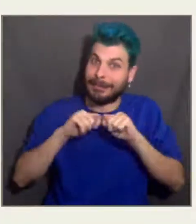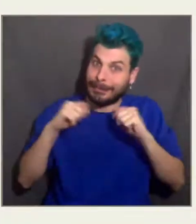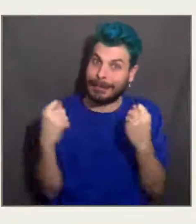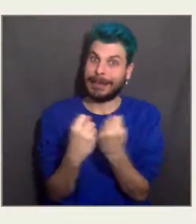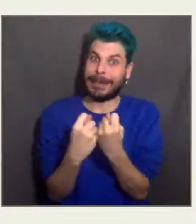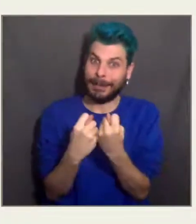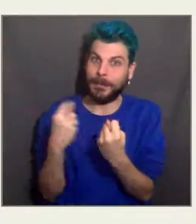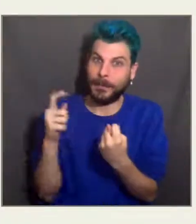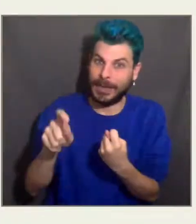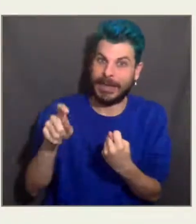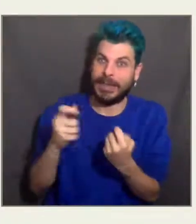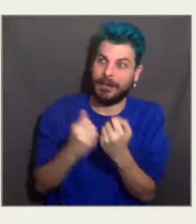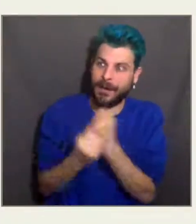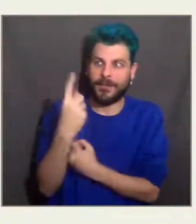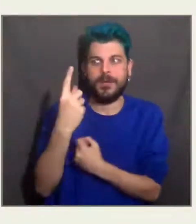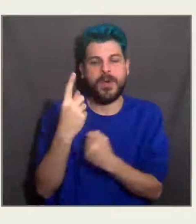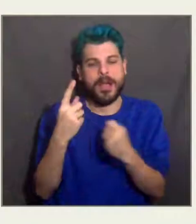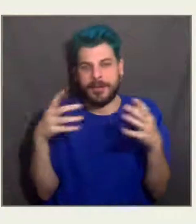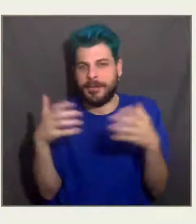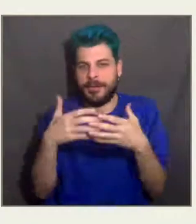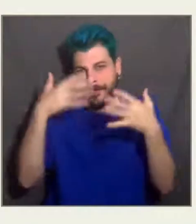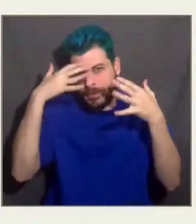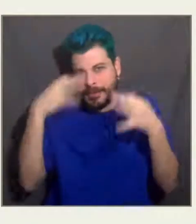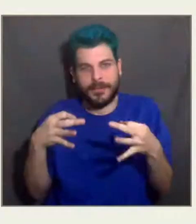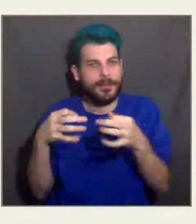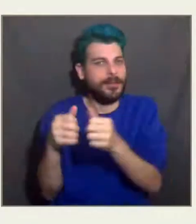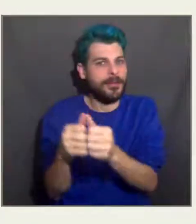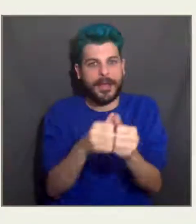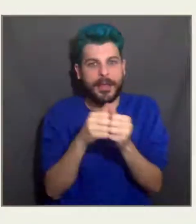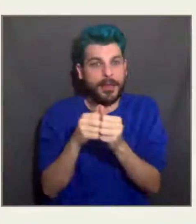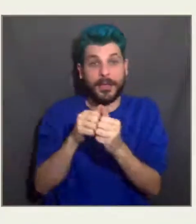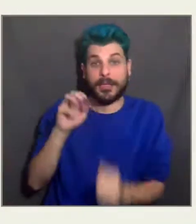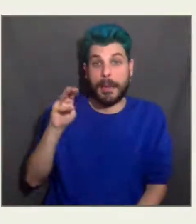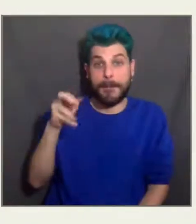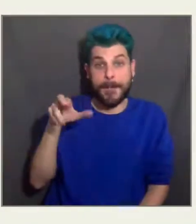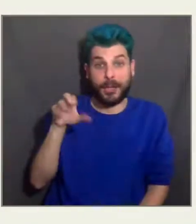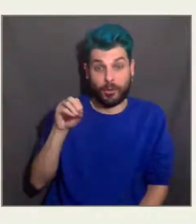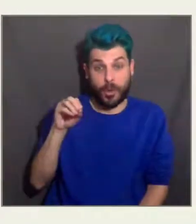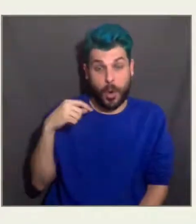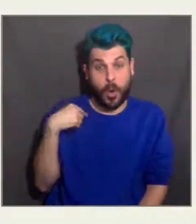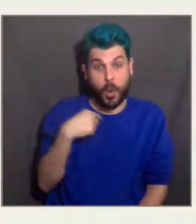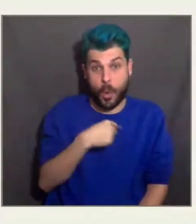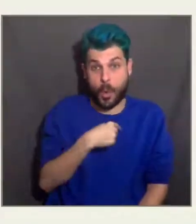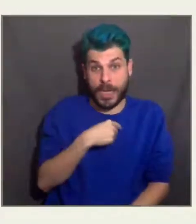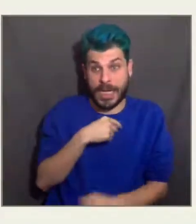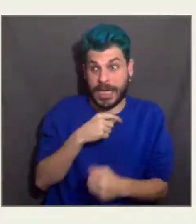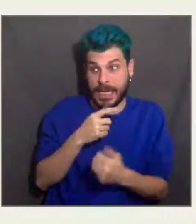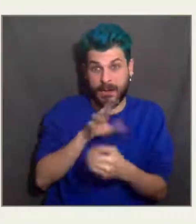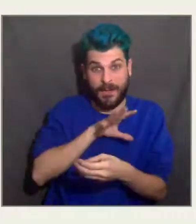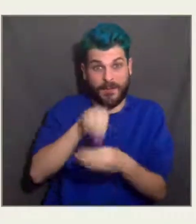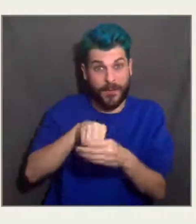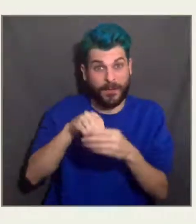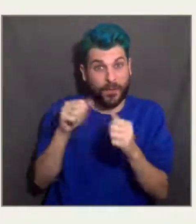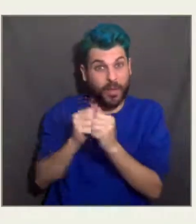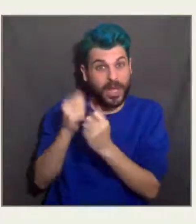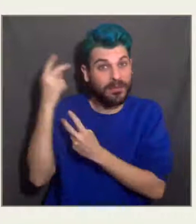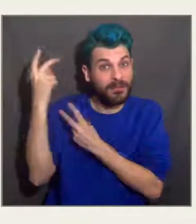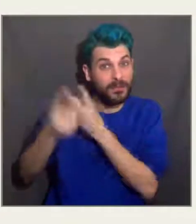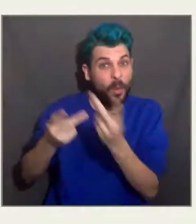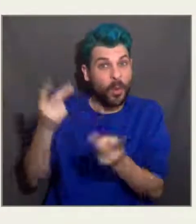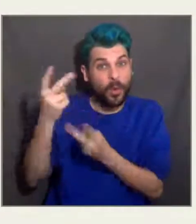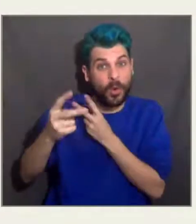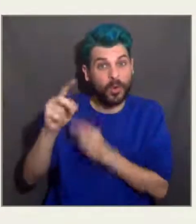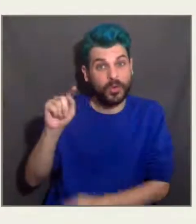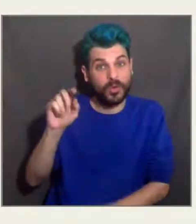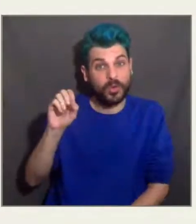region back, because Metro is part of that tourism industry, right? And there's a lot of folks that are dependent on people